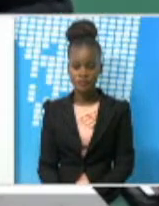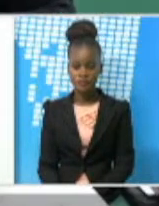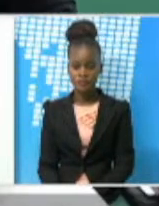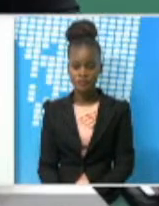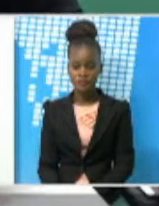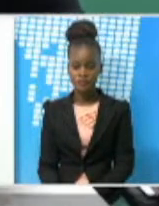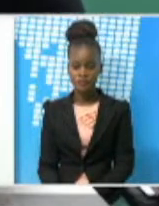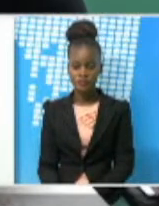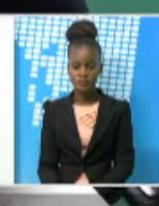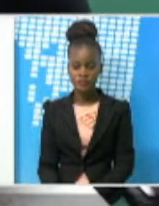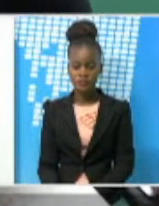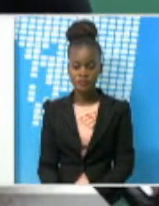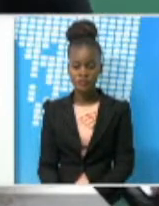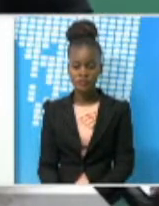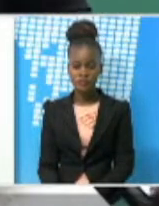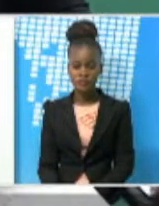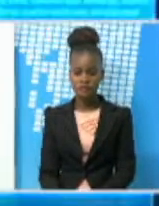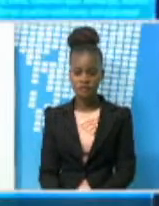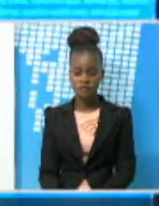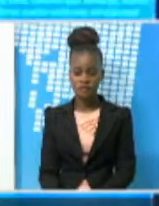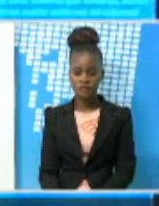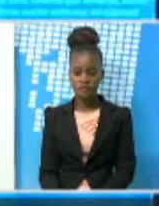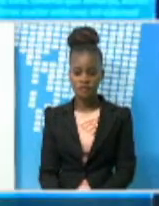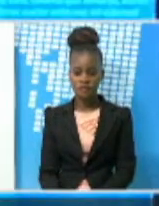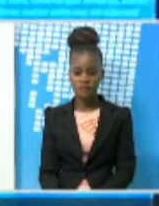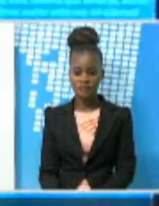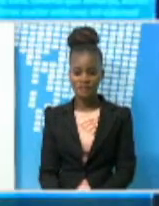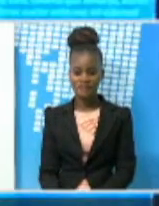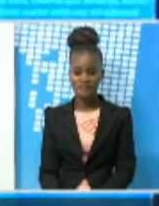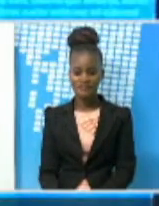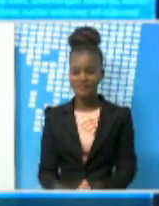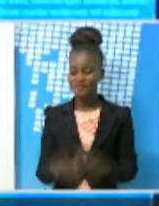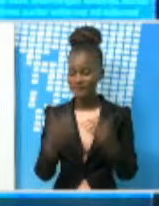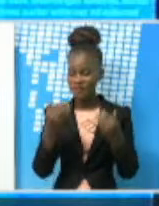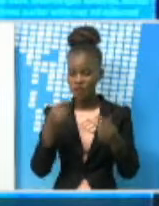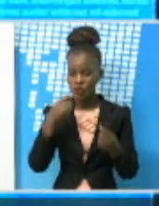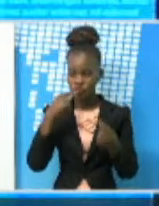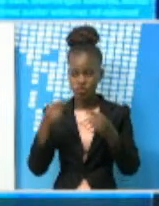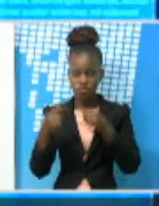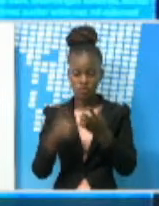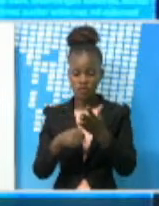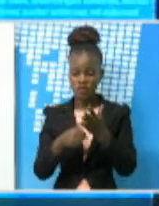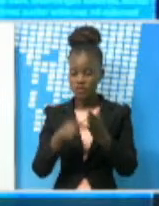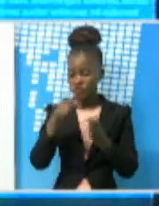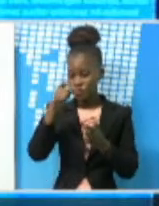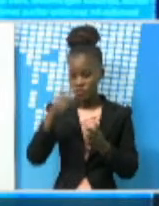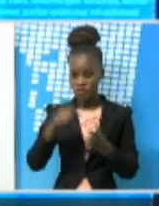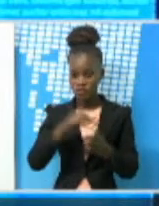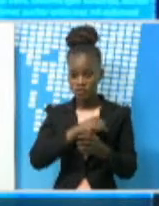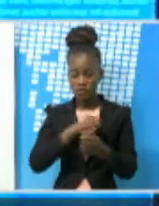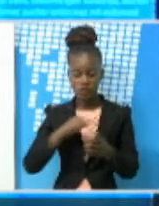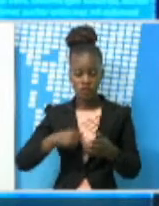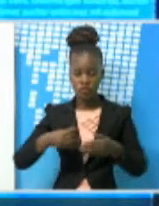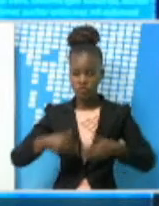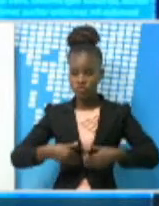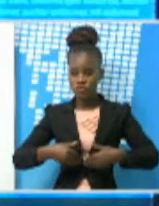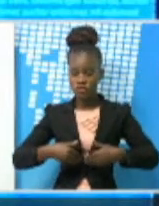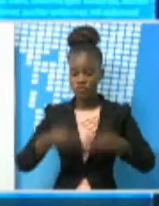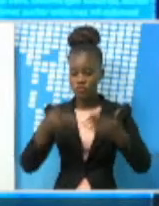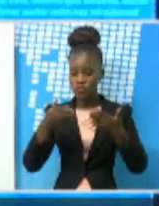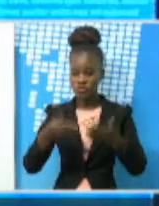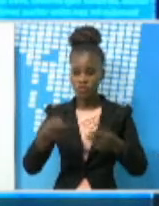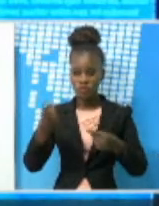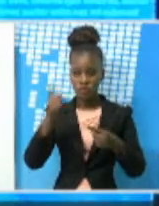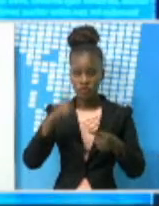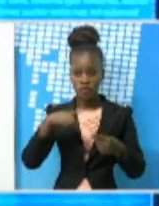TV, Business Today. Thank you, Right Honorable Speaker. All right, now we talk matters disbursement of women and youth funds as the